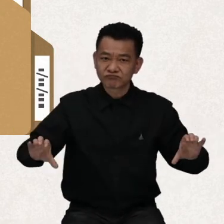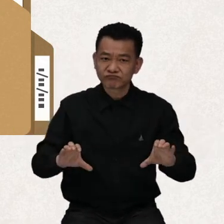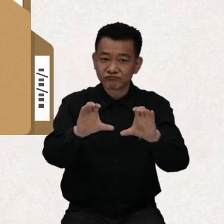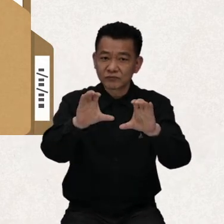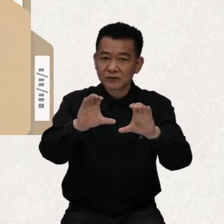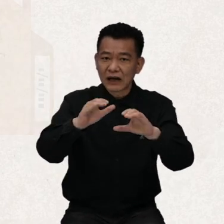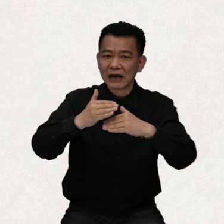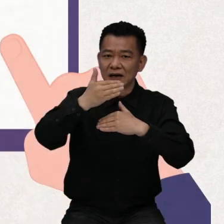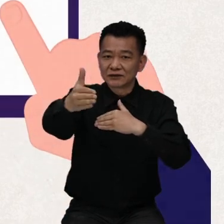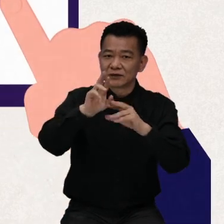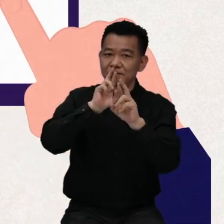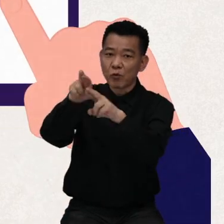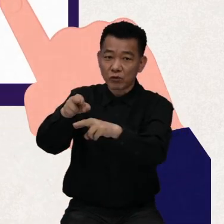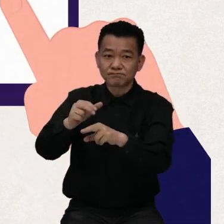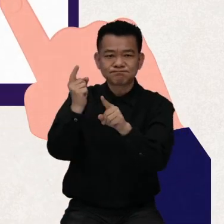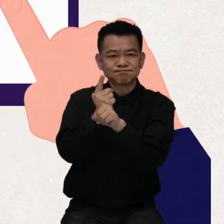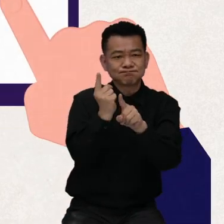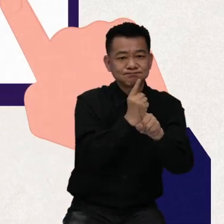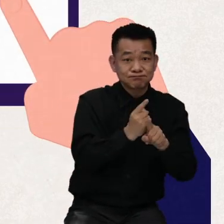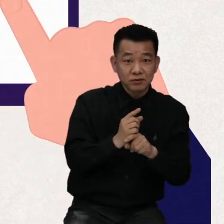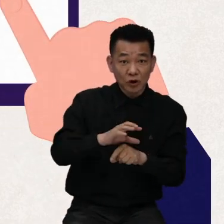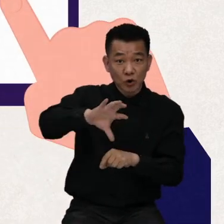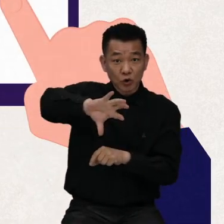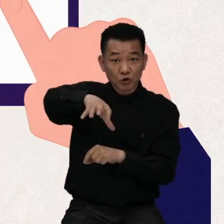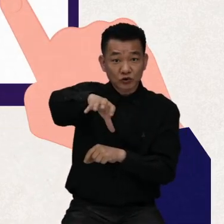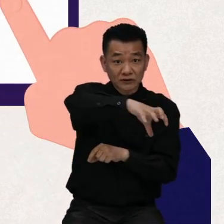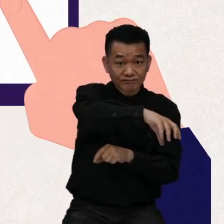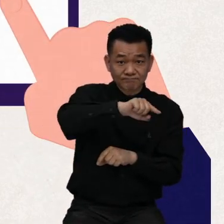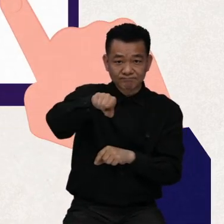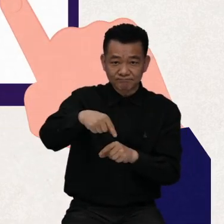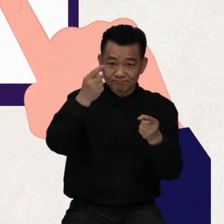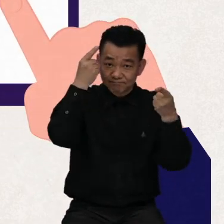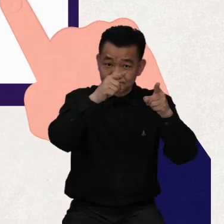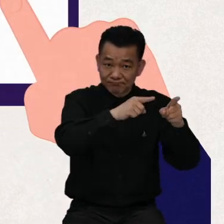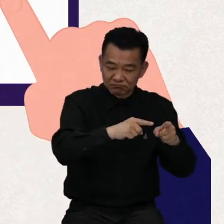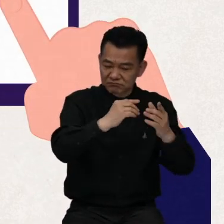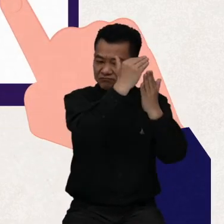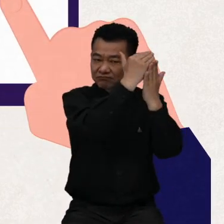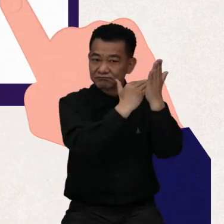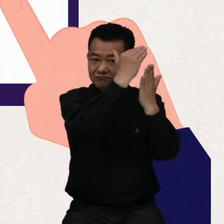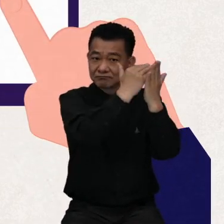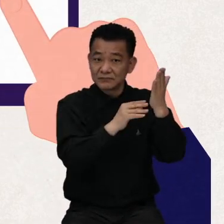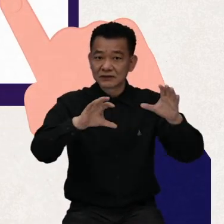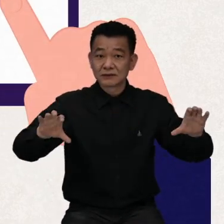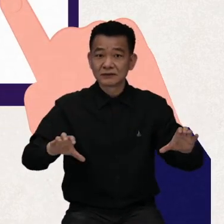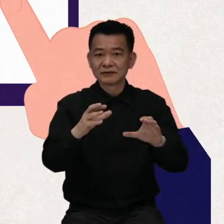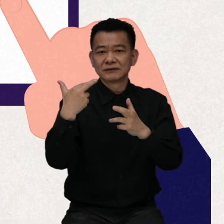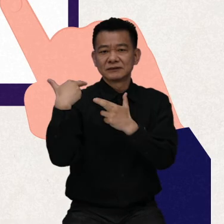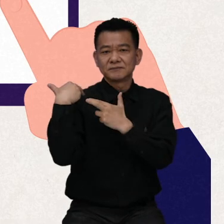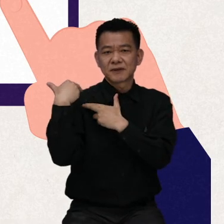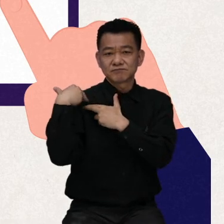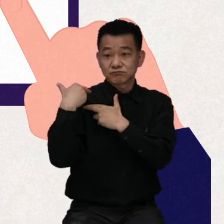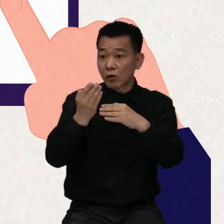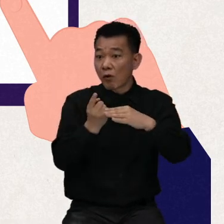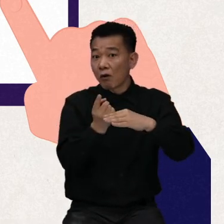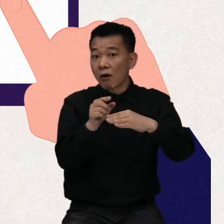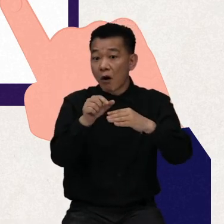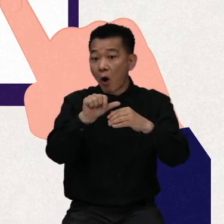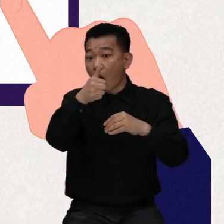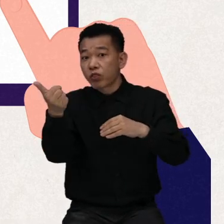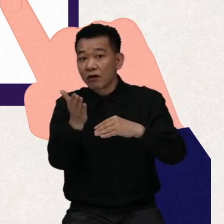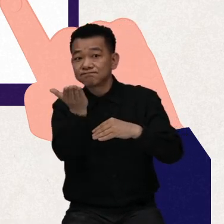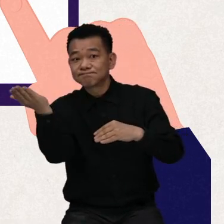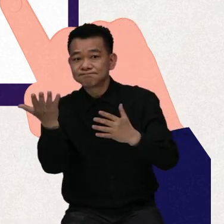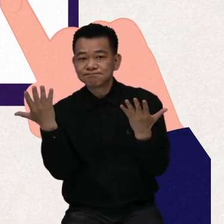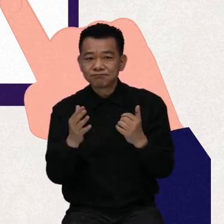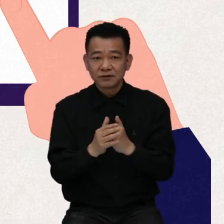years. It means that states parties not only have the obligations to implement the content of the convention,